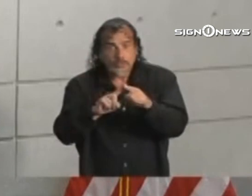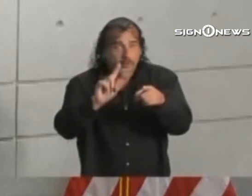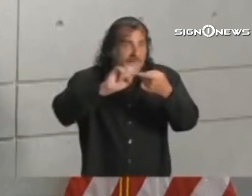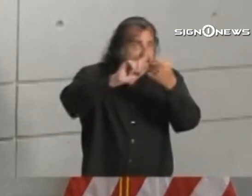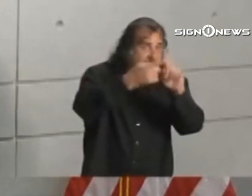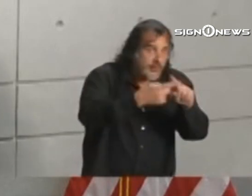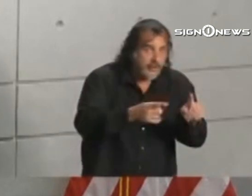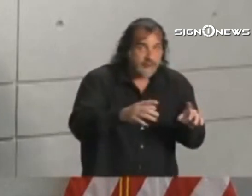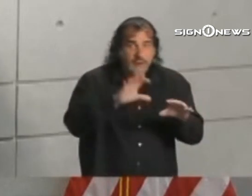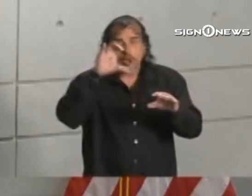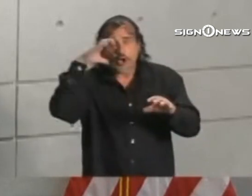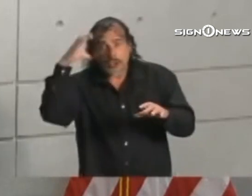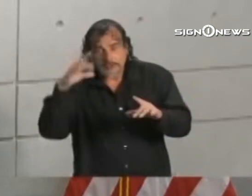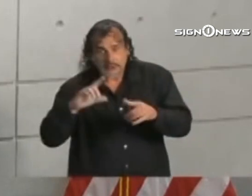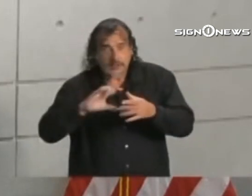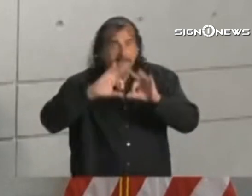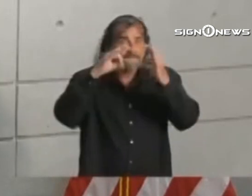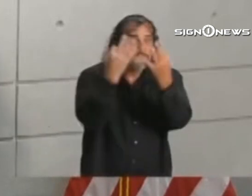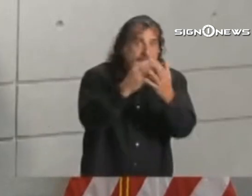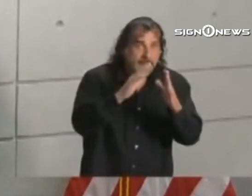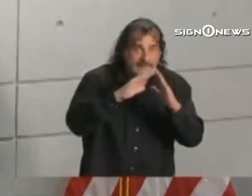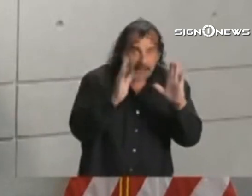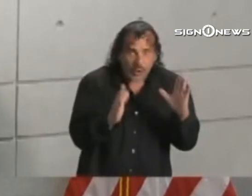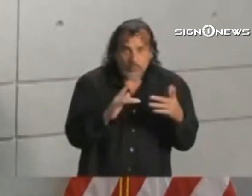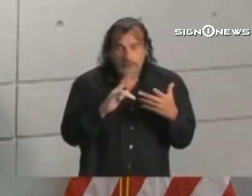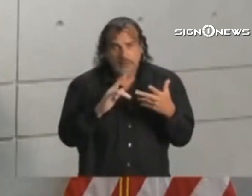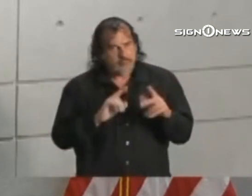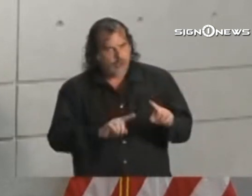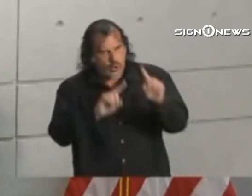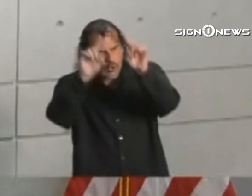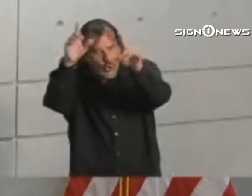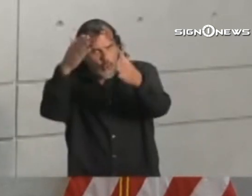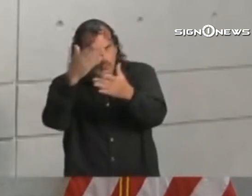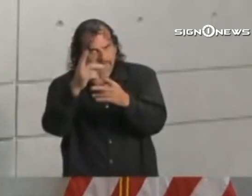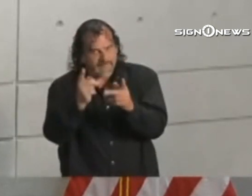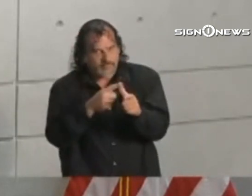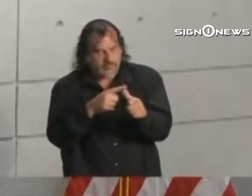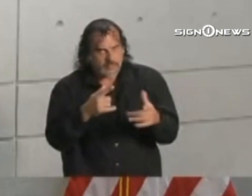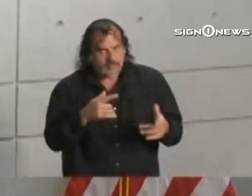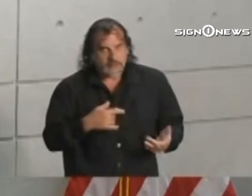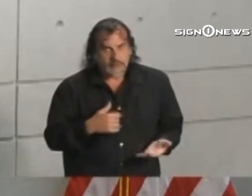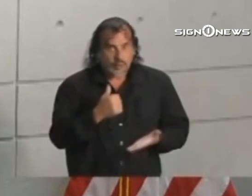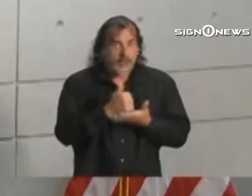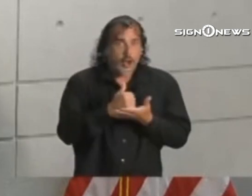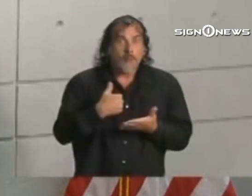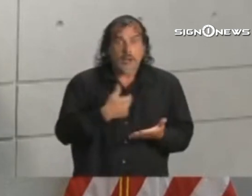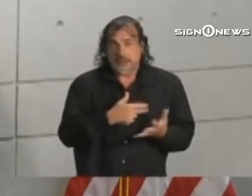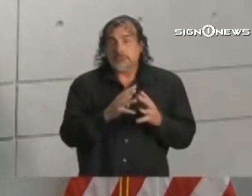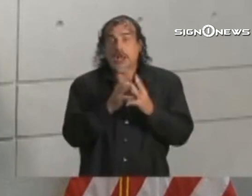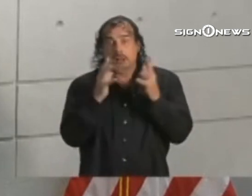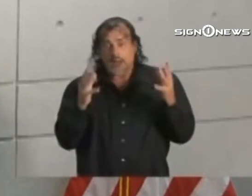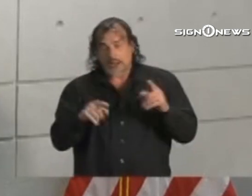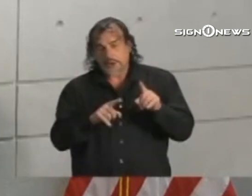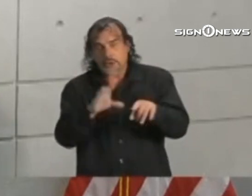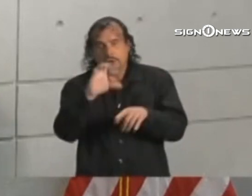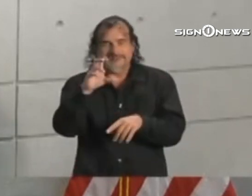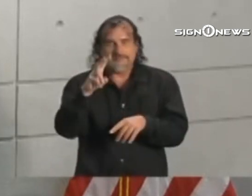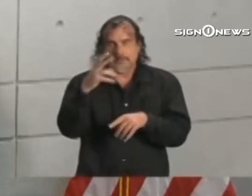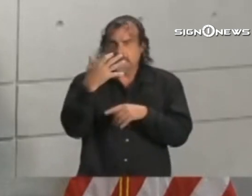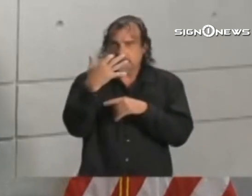a cousin's house or a loved one's house. It would be very helpful both for you and for us in this COVID-19